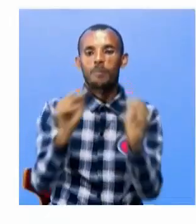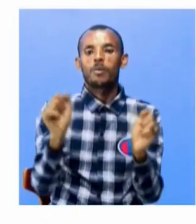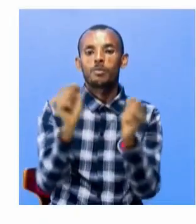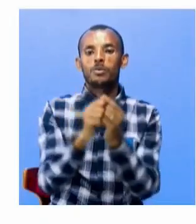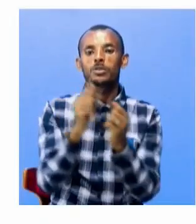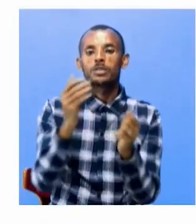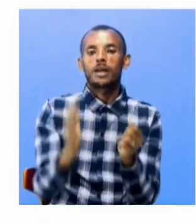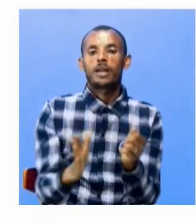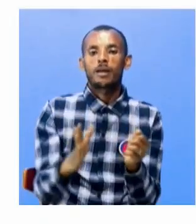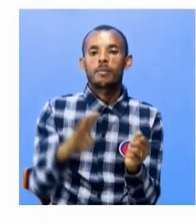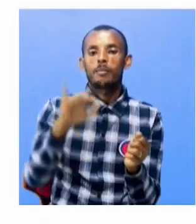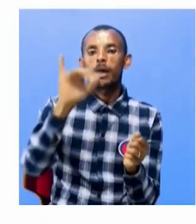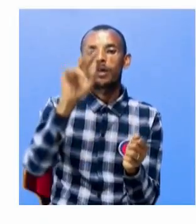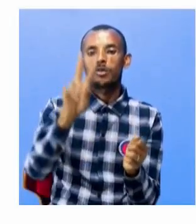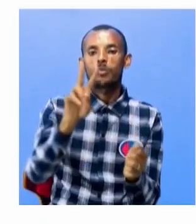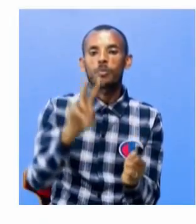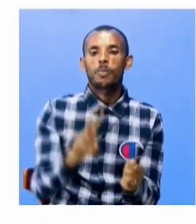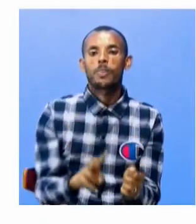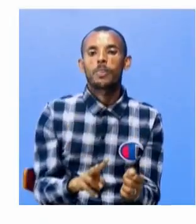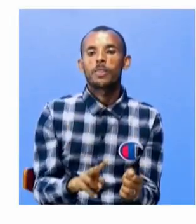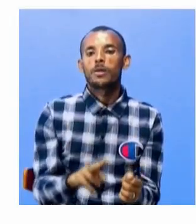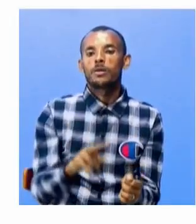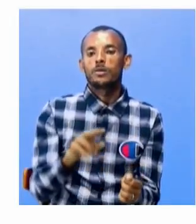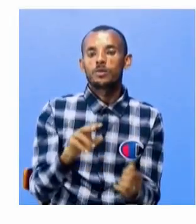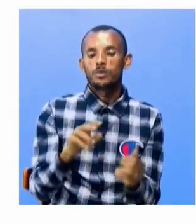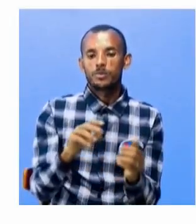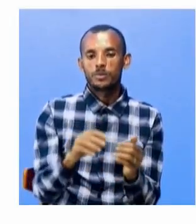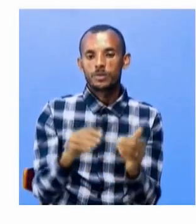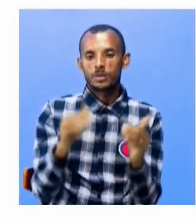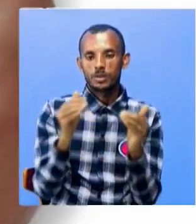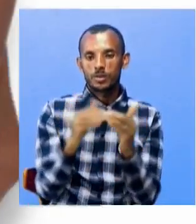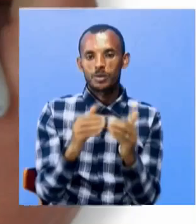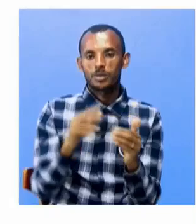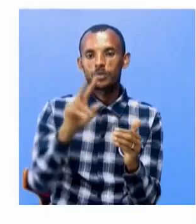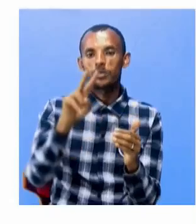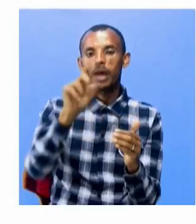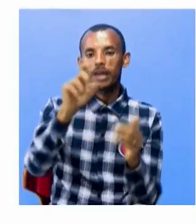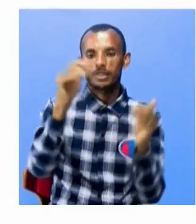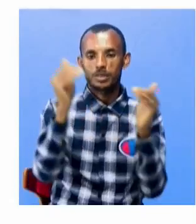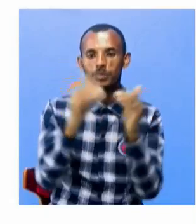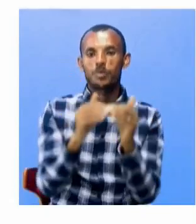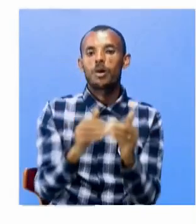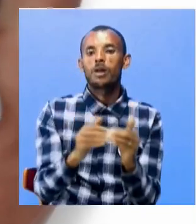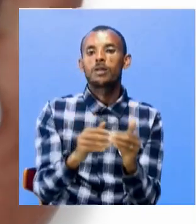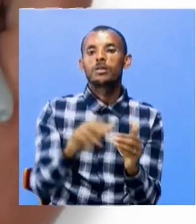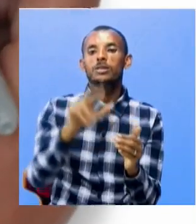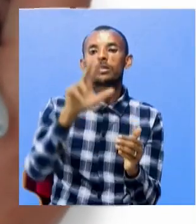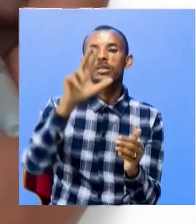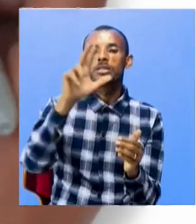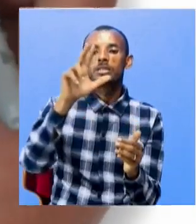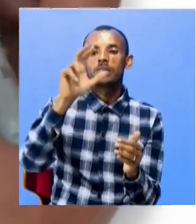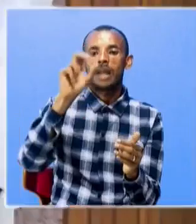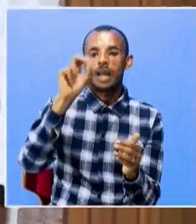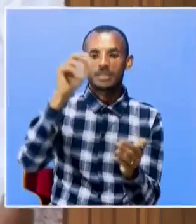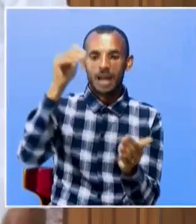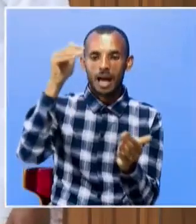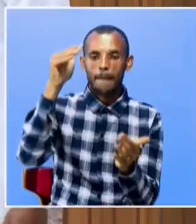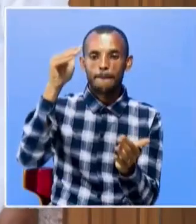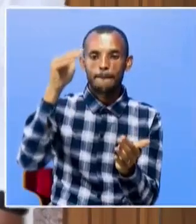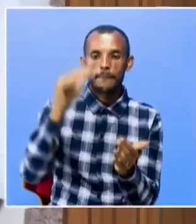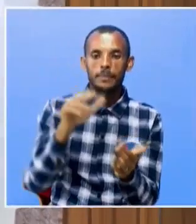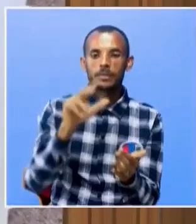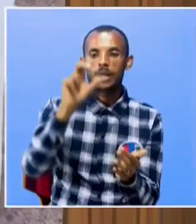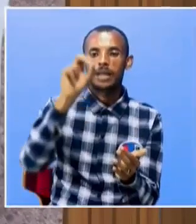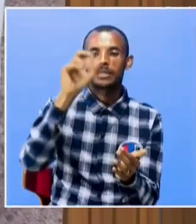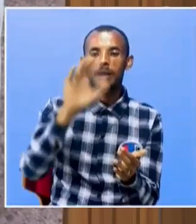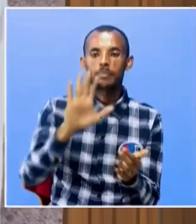sides by 2. This cancels out. X is equal to, let's divide this,